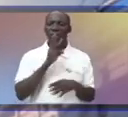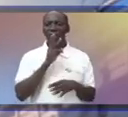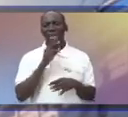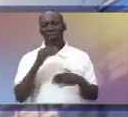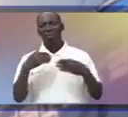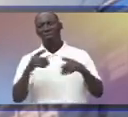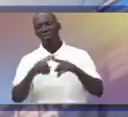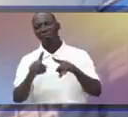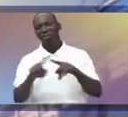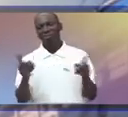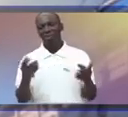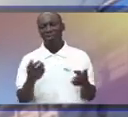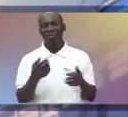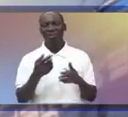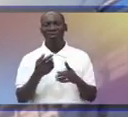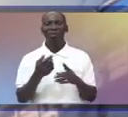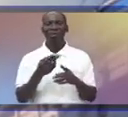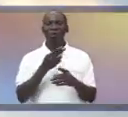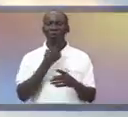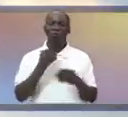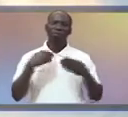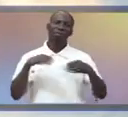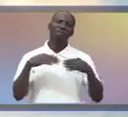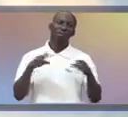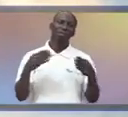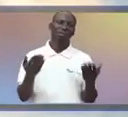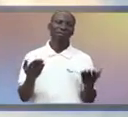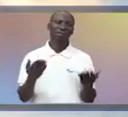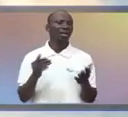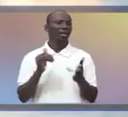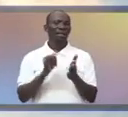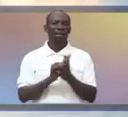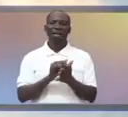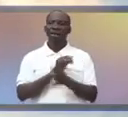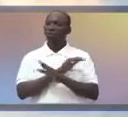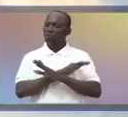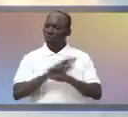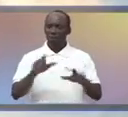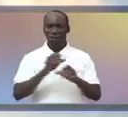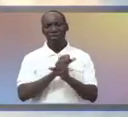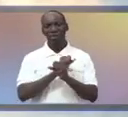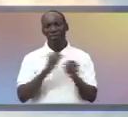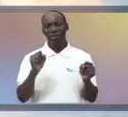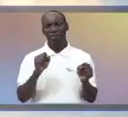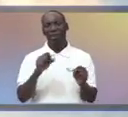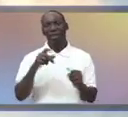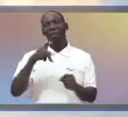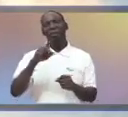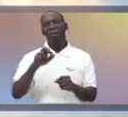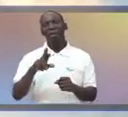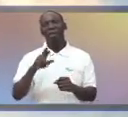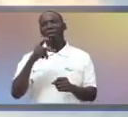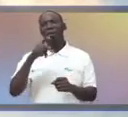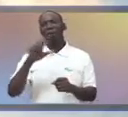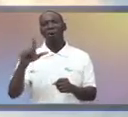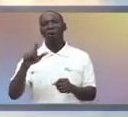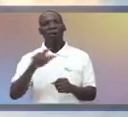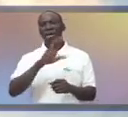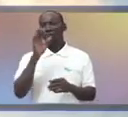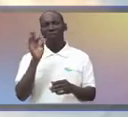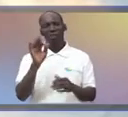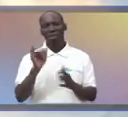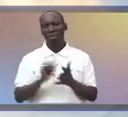ana meto pani emfriso fo ho emfa wo won atamfo eno nya nkwa gisem peter paul matthew john omu anka sai